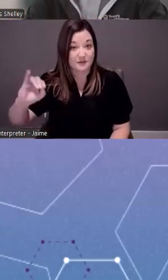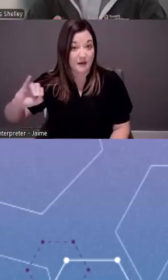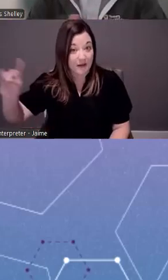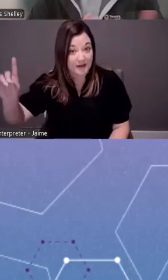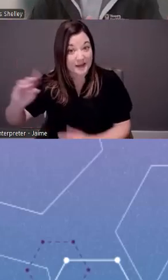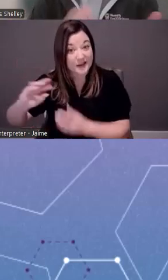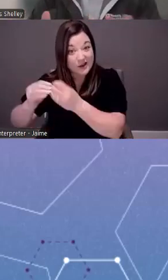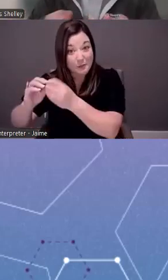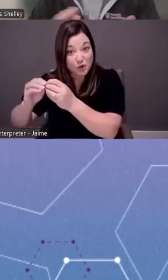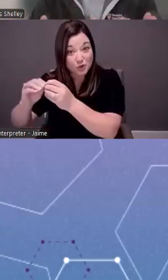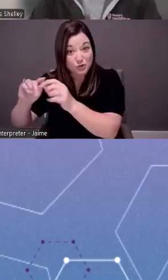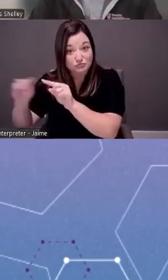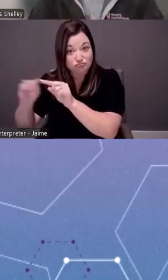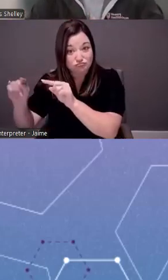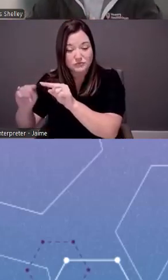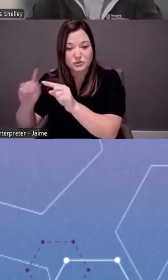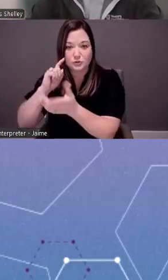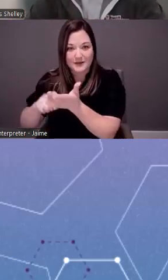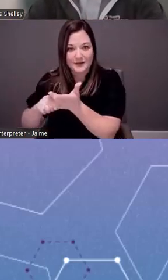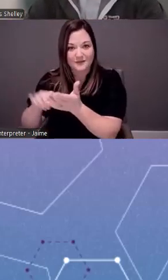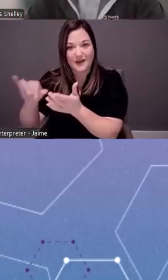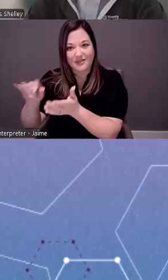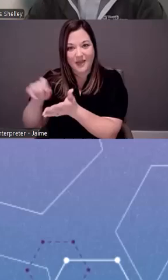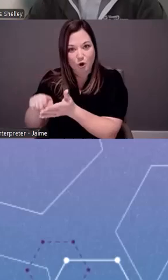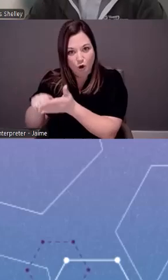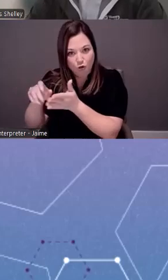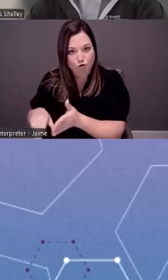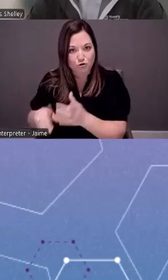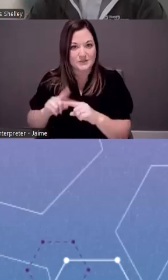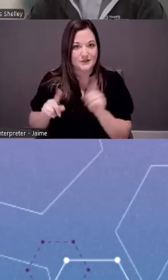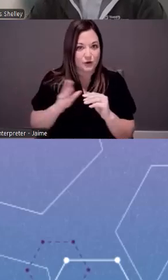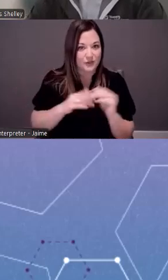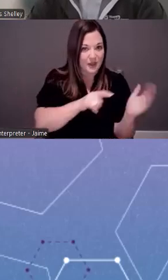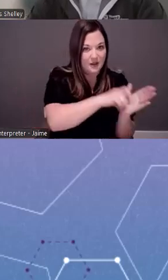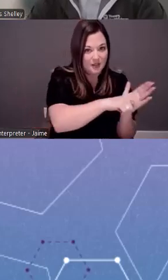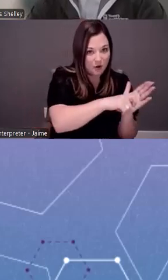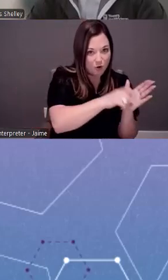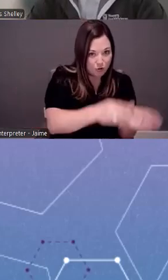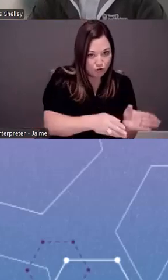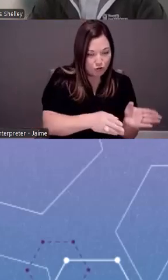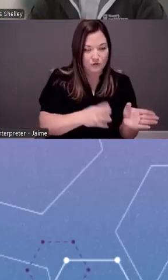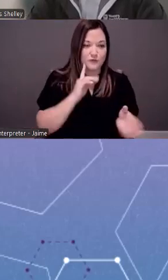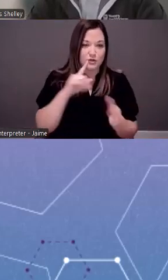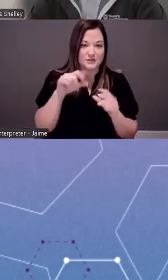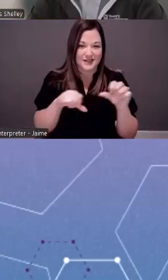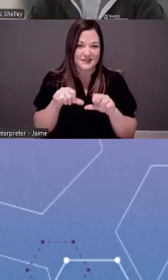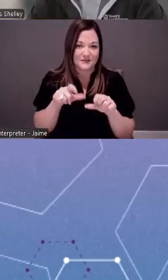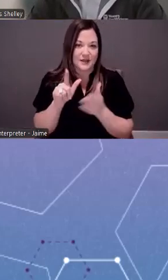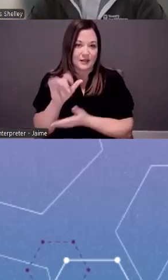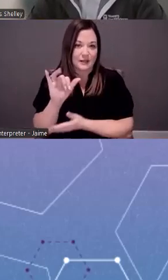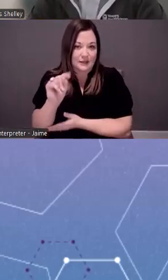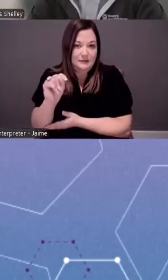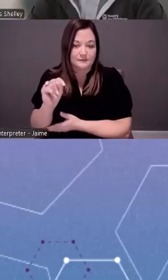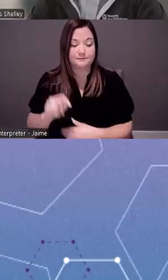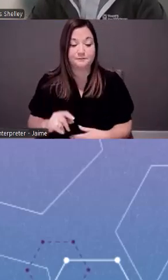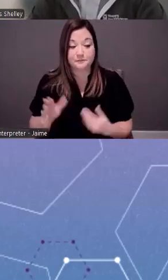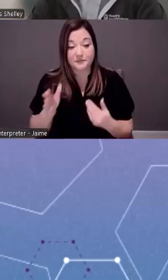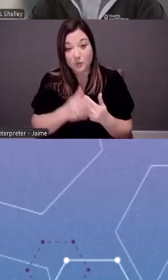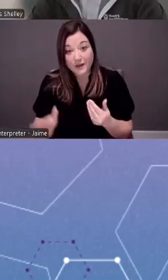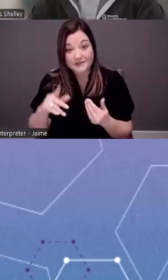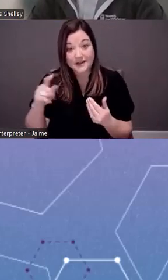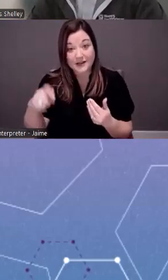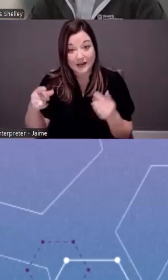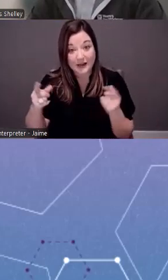help identify one author from another author in the scientific literature. Everything else that needed to happen was